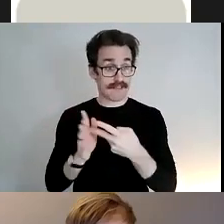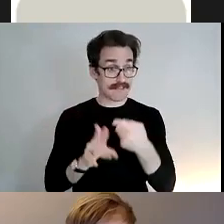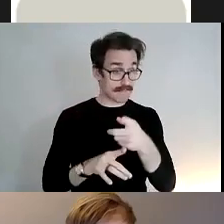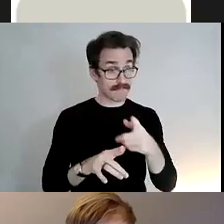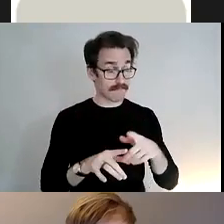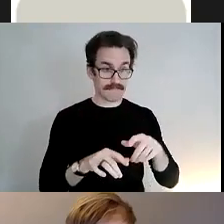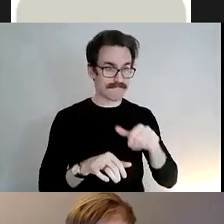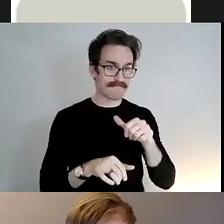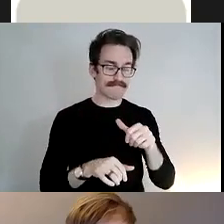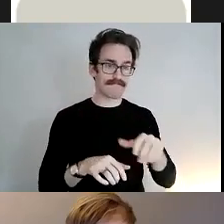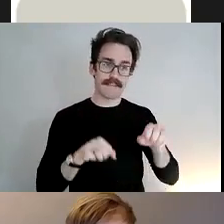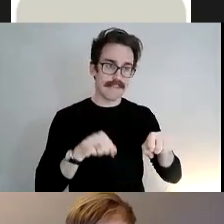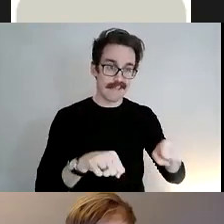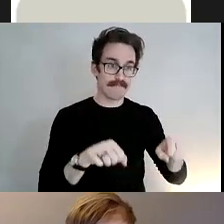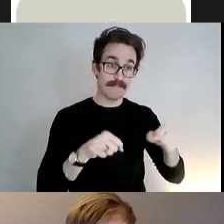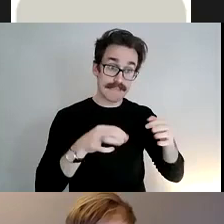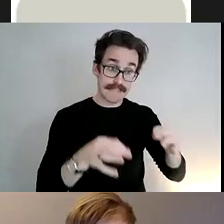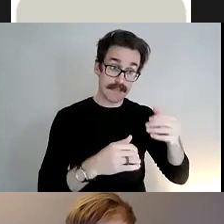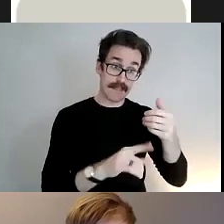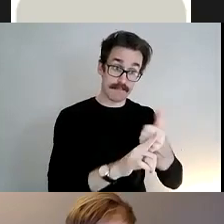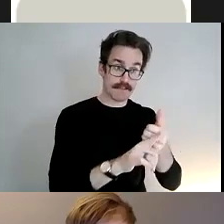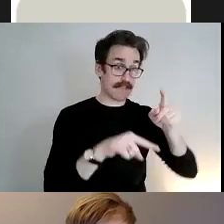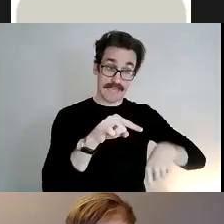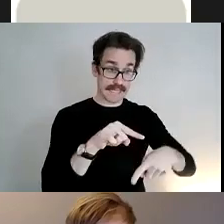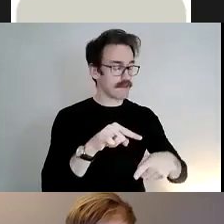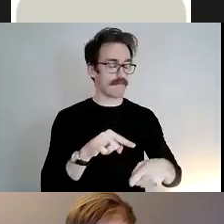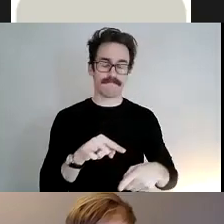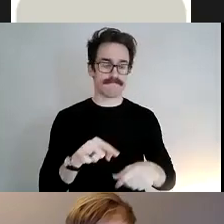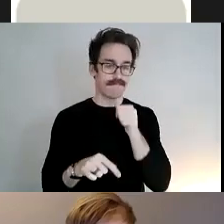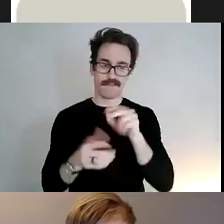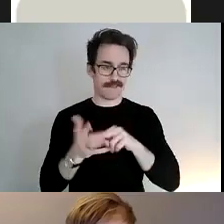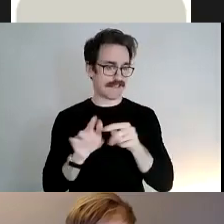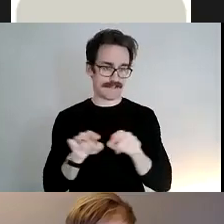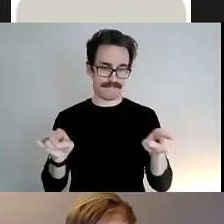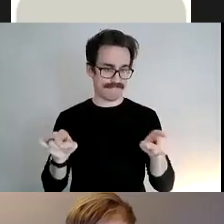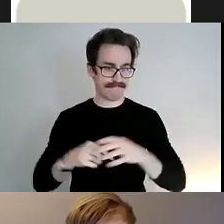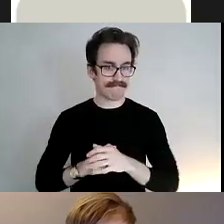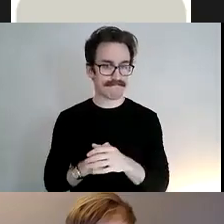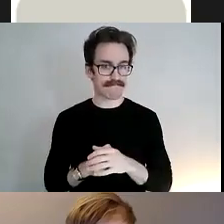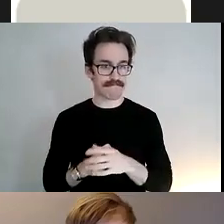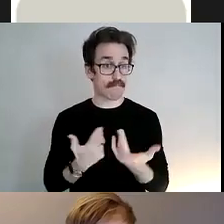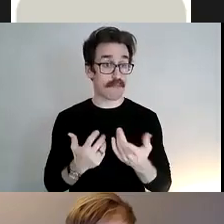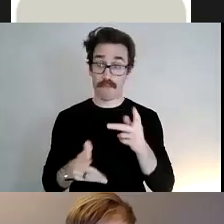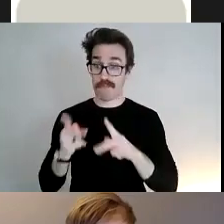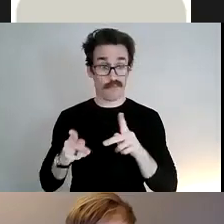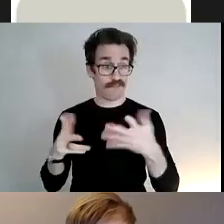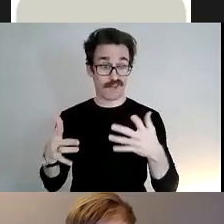can only get involved if there's evidence of cognitive incapacity. I've had people call because someone has lost their sight, can no longer